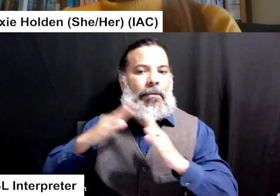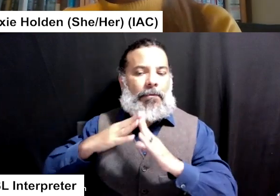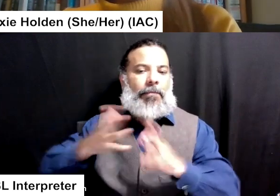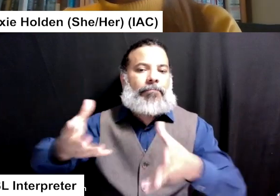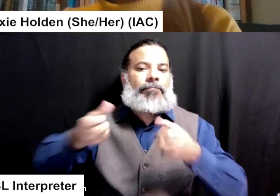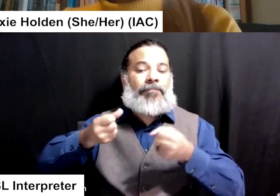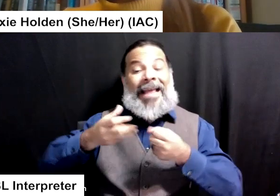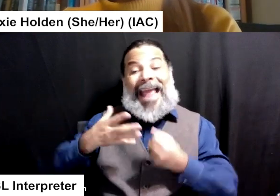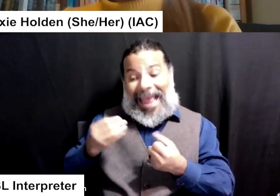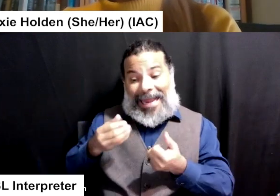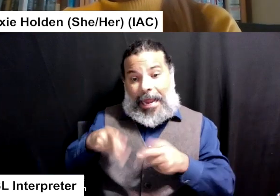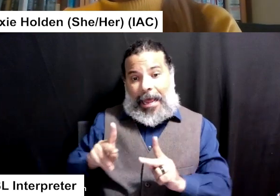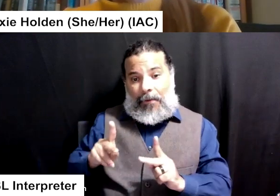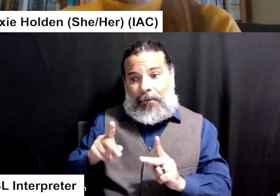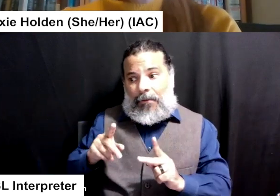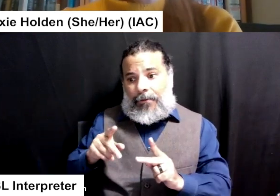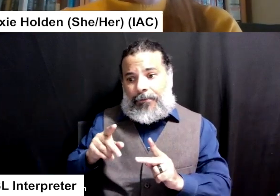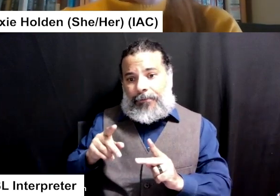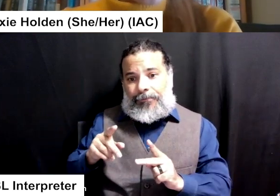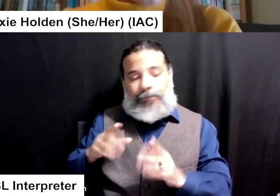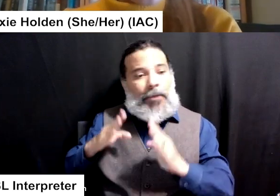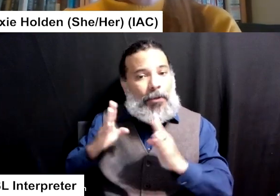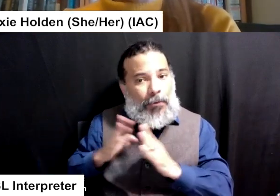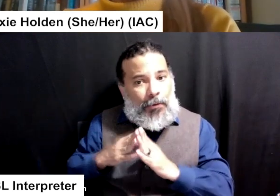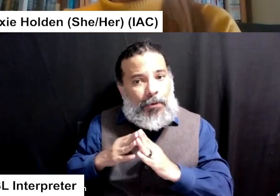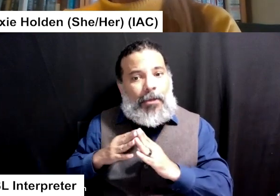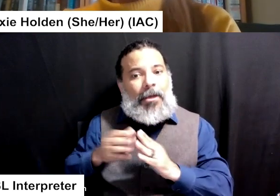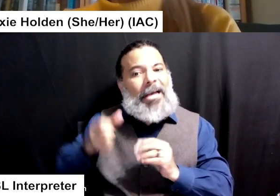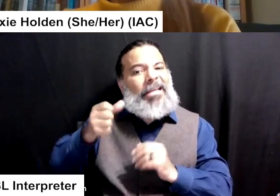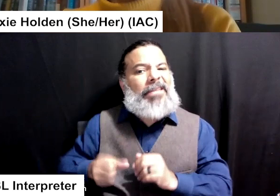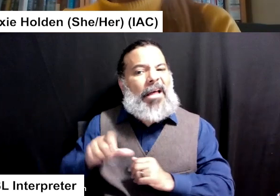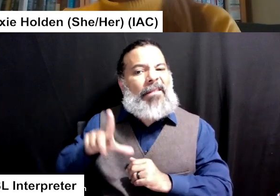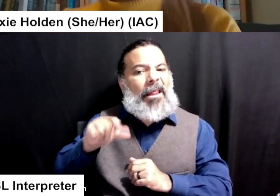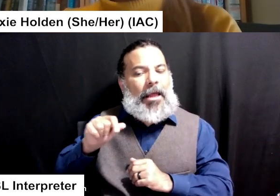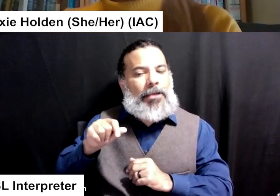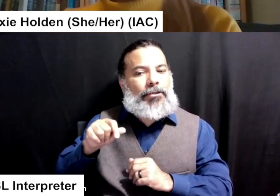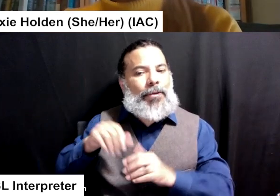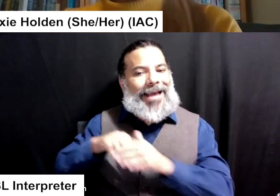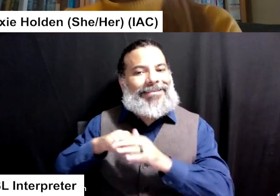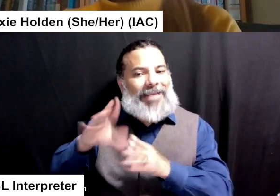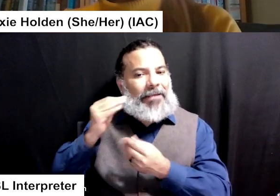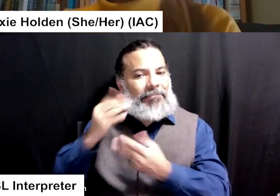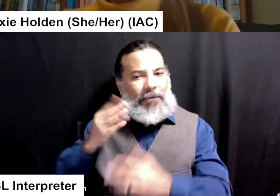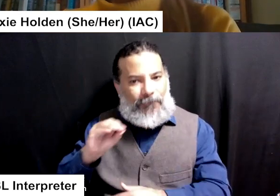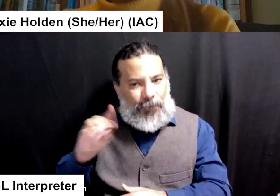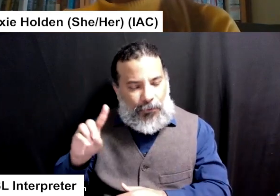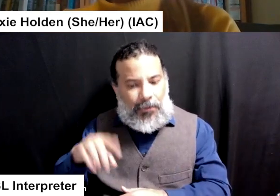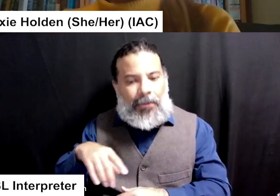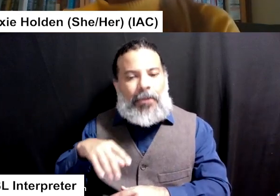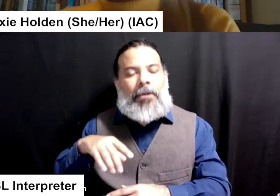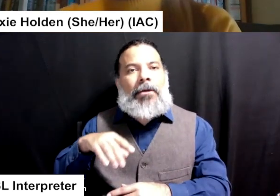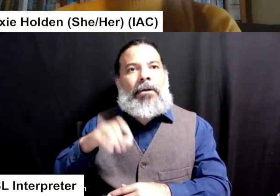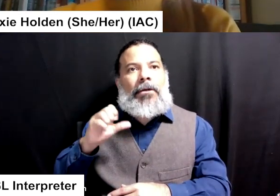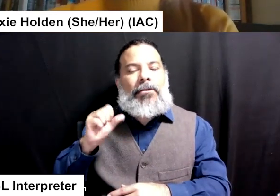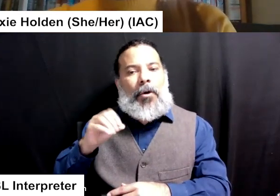and allowing communities in South LA to be able to access that food. And so I wanted to kind of raise